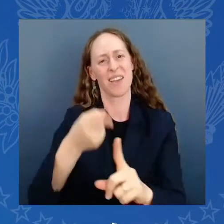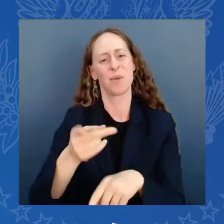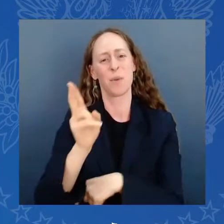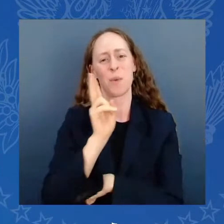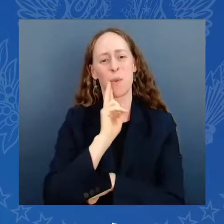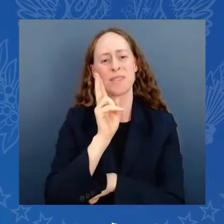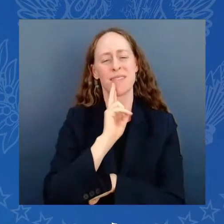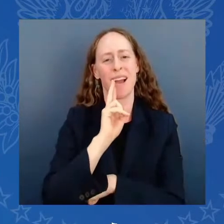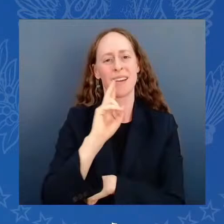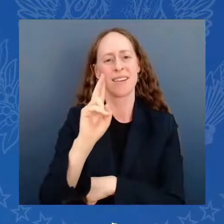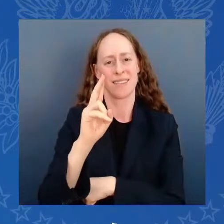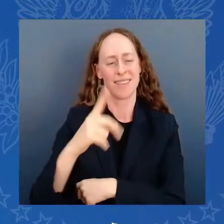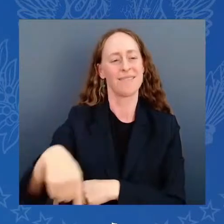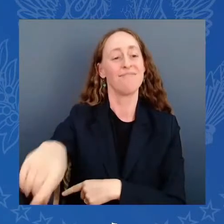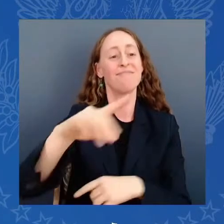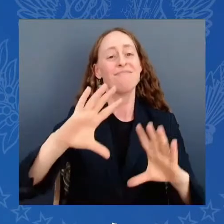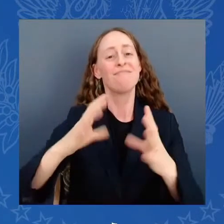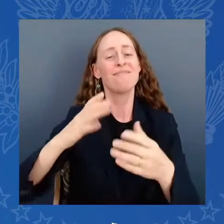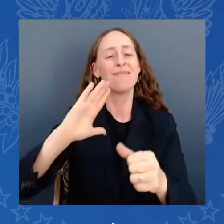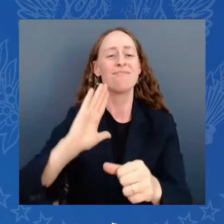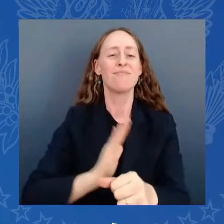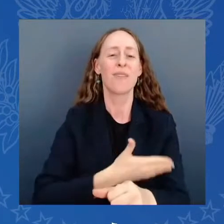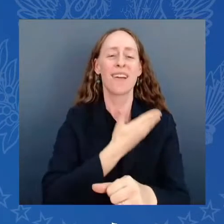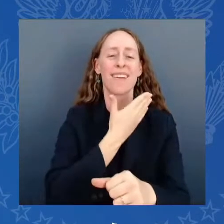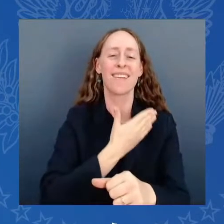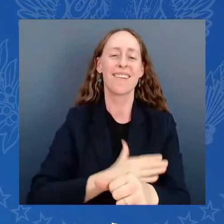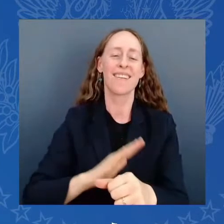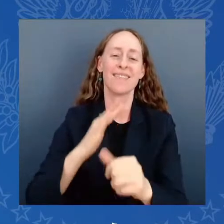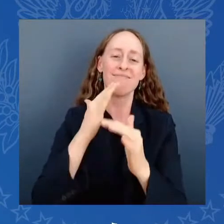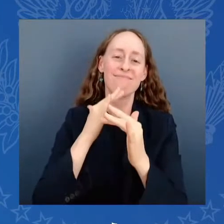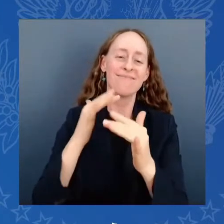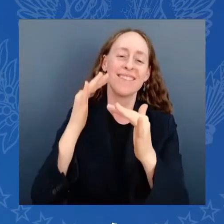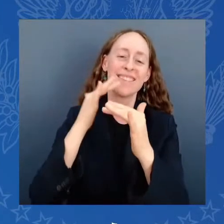for introducing this in such a grand manner.